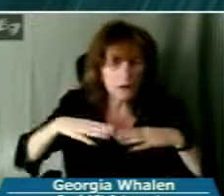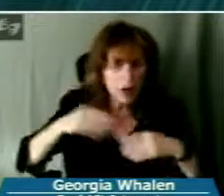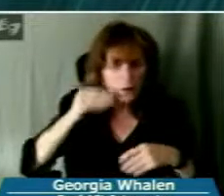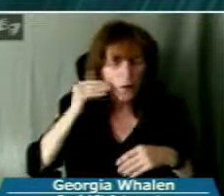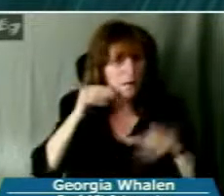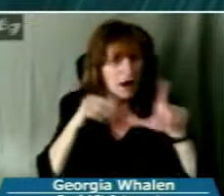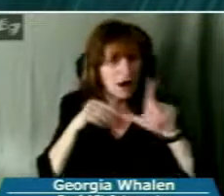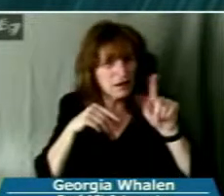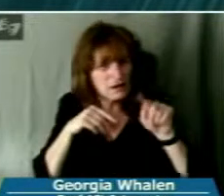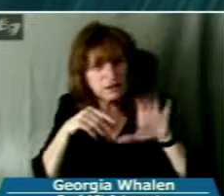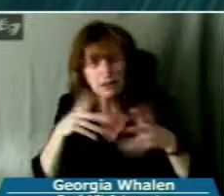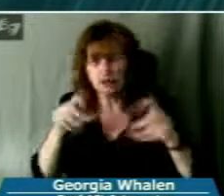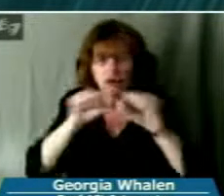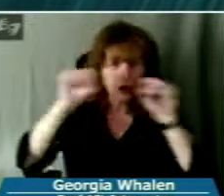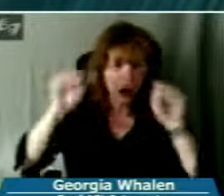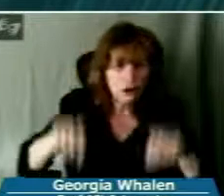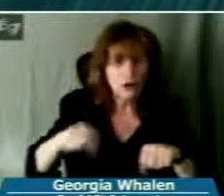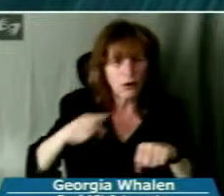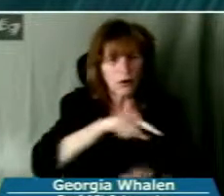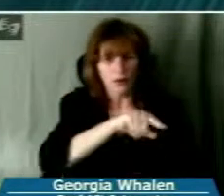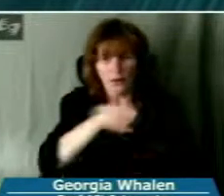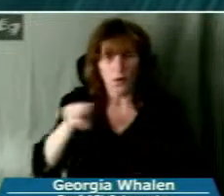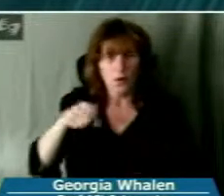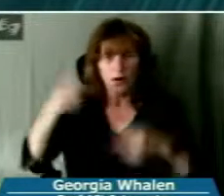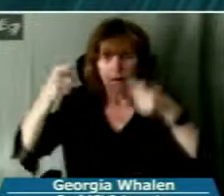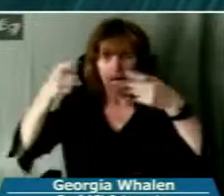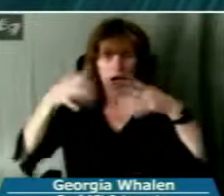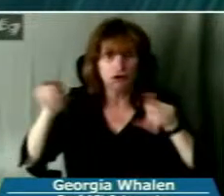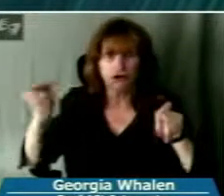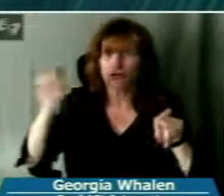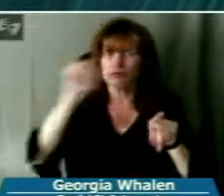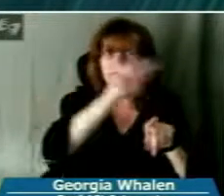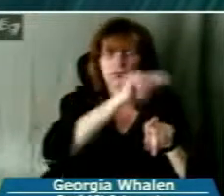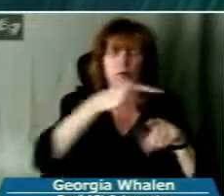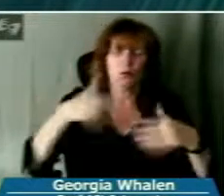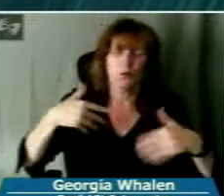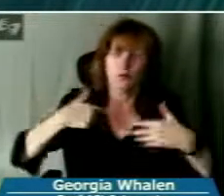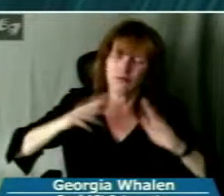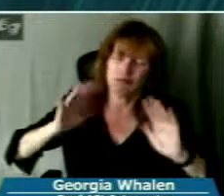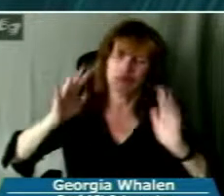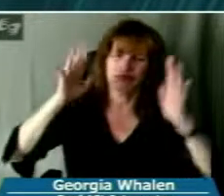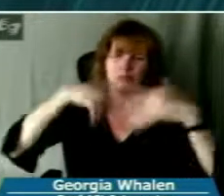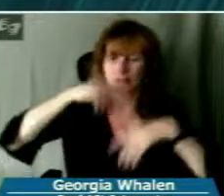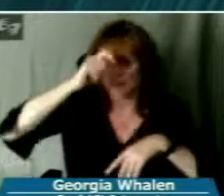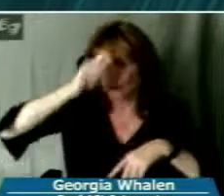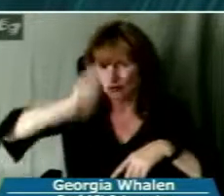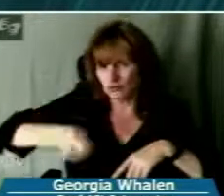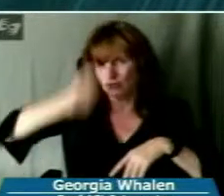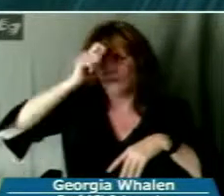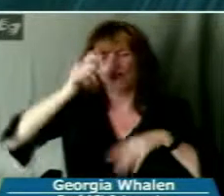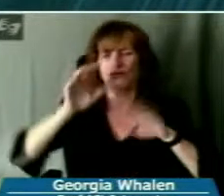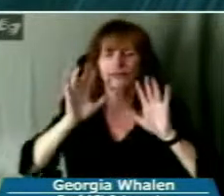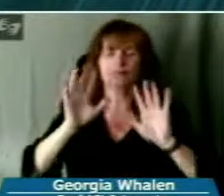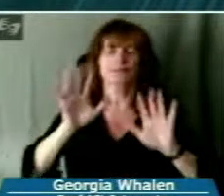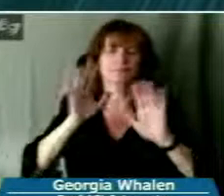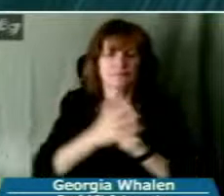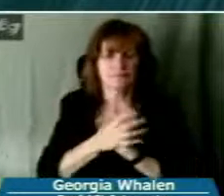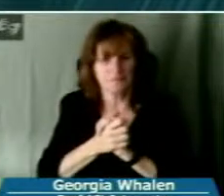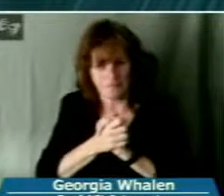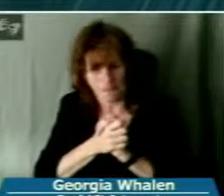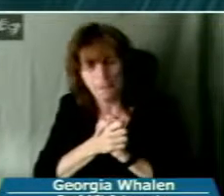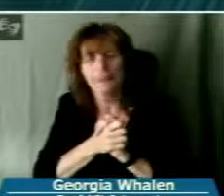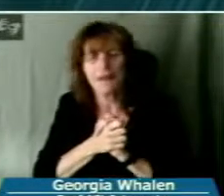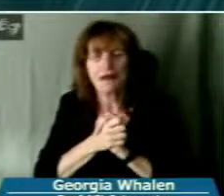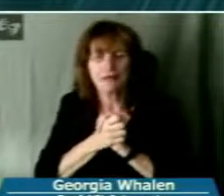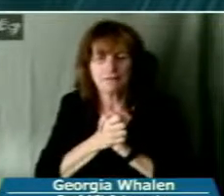emergency shelters, and the like. By and large, they are doing amazing work. You've heard us talk about the fact that we do not have outbreaks in